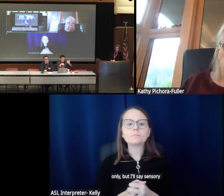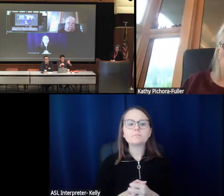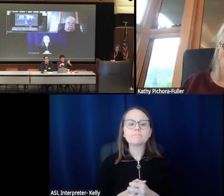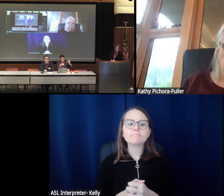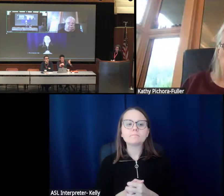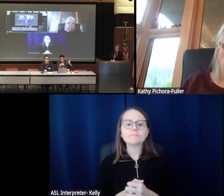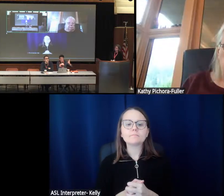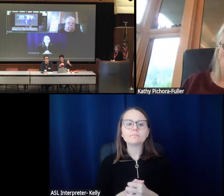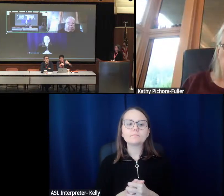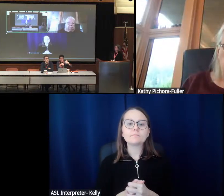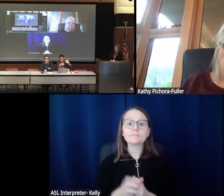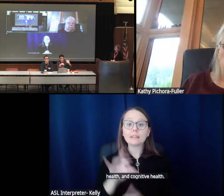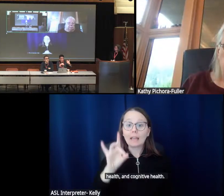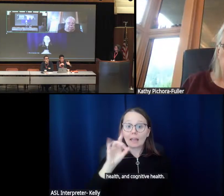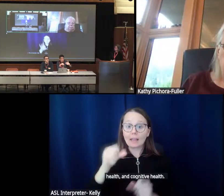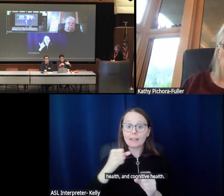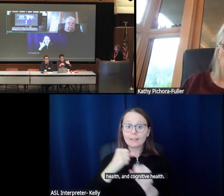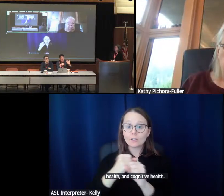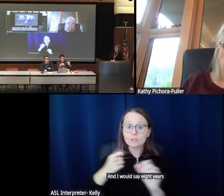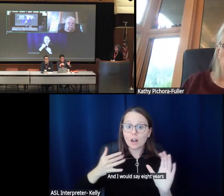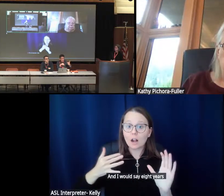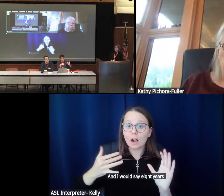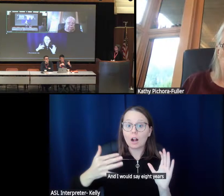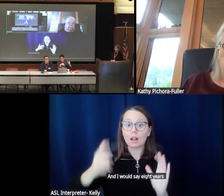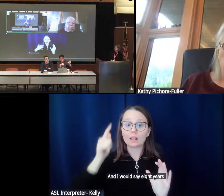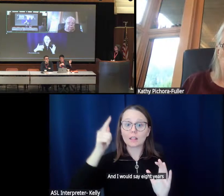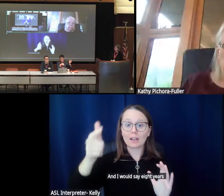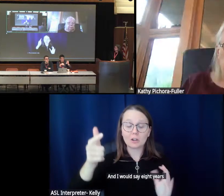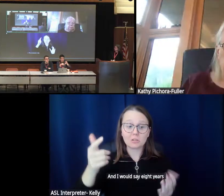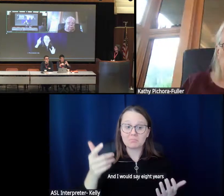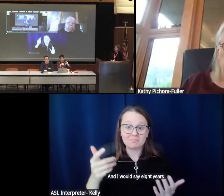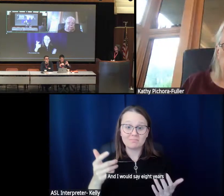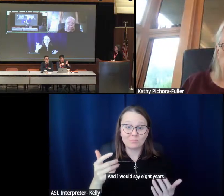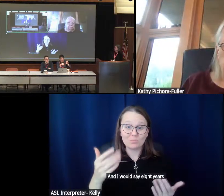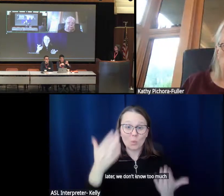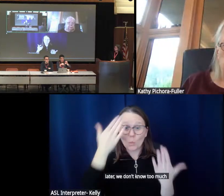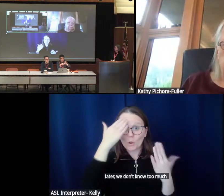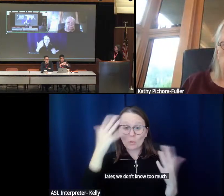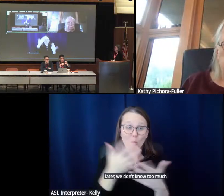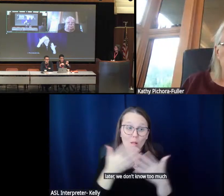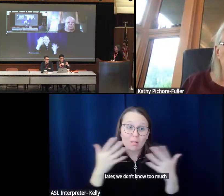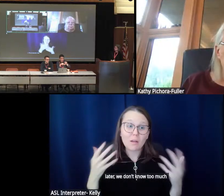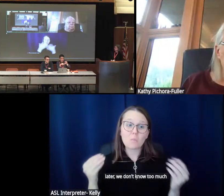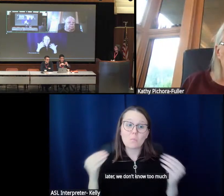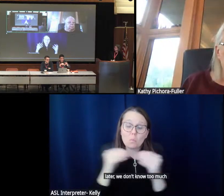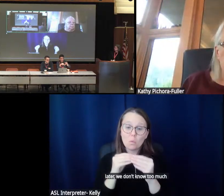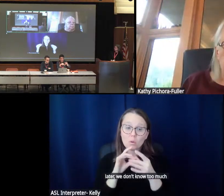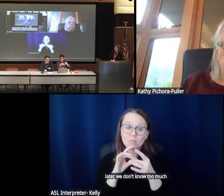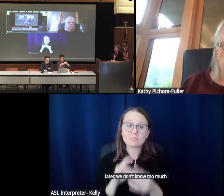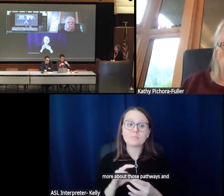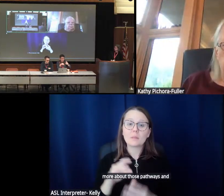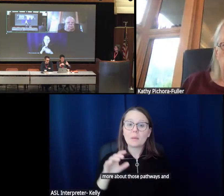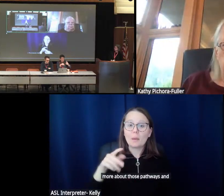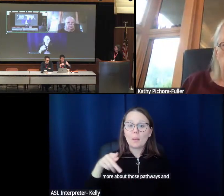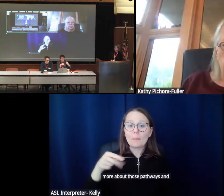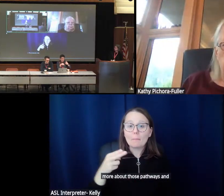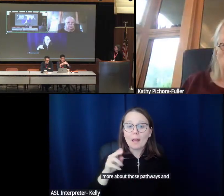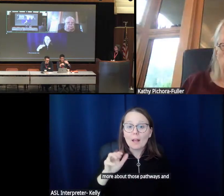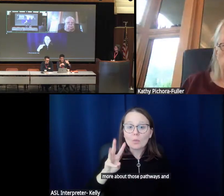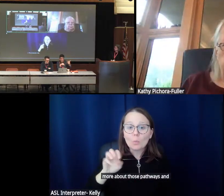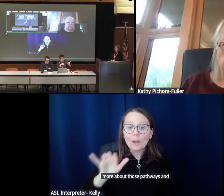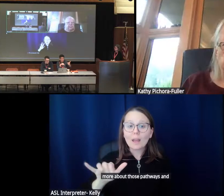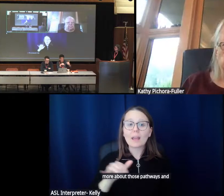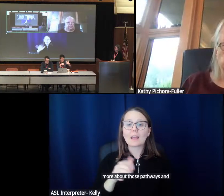say 8 years later, we don't know too much more about those pathways and which ones are most relevant for whom, because